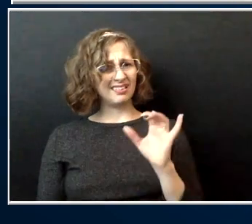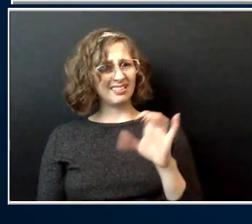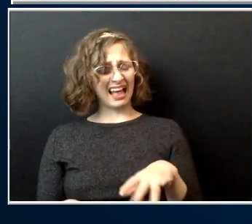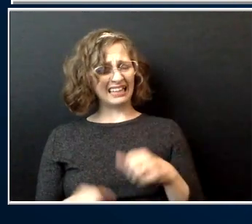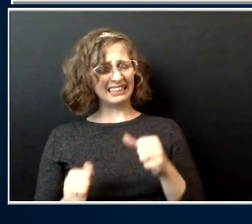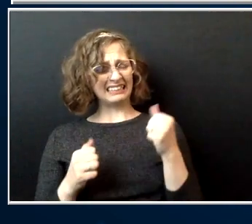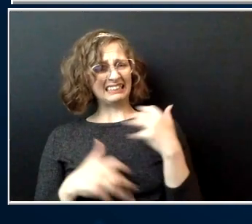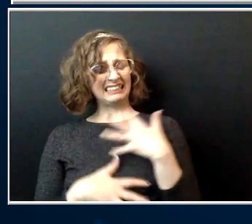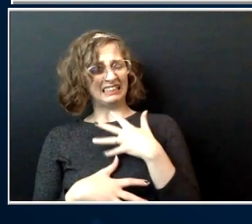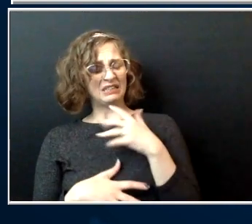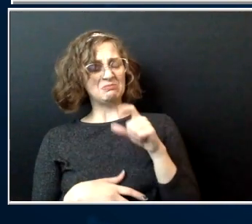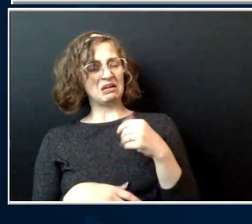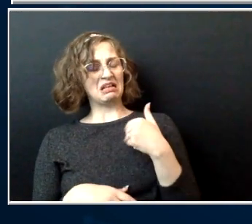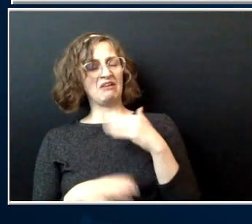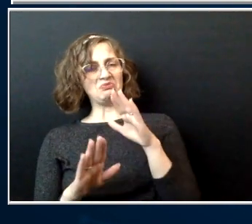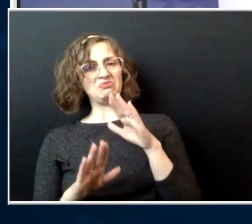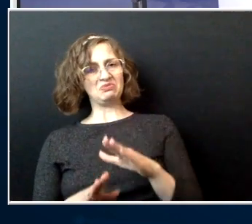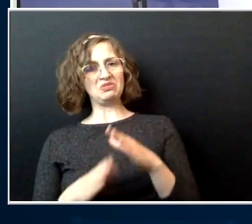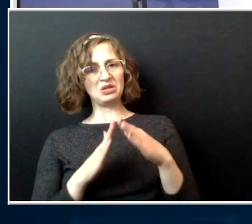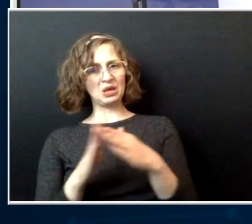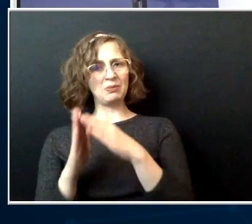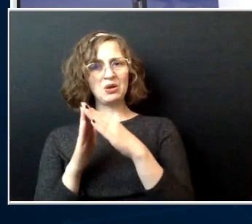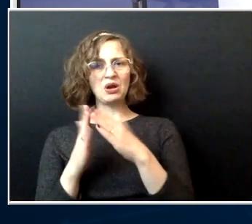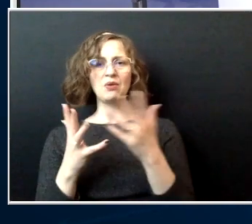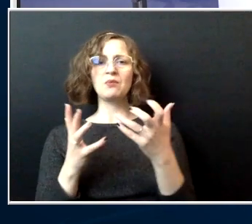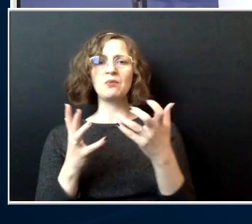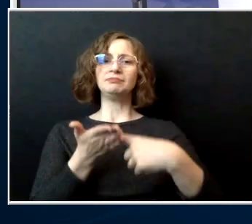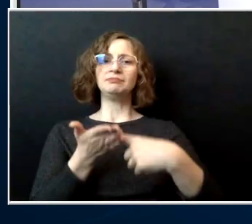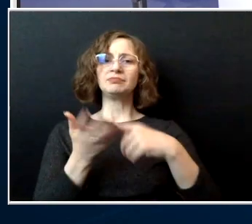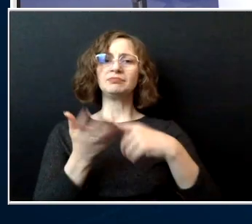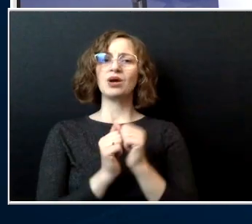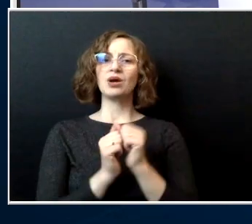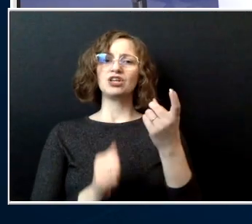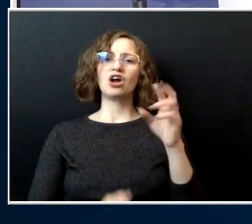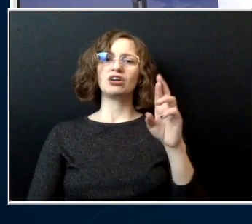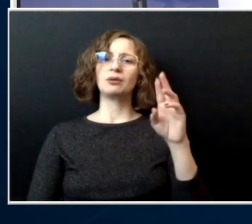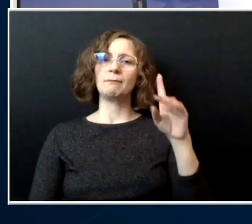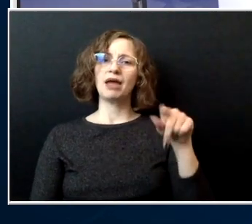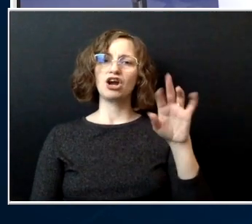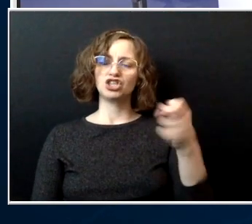Dr. Parrish for just a moment. Dr. Parrish, what is it like trying to do this